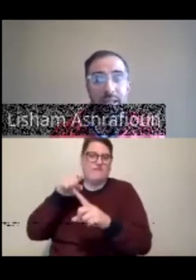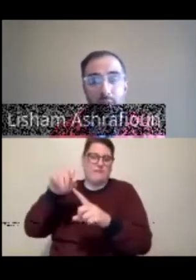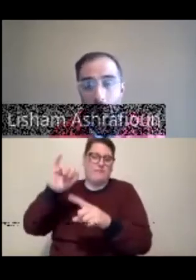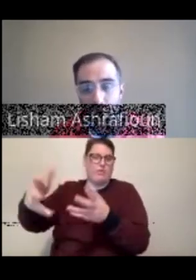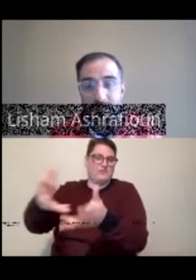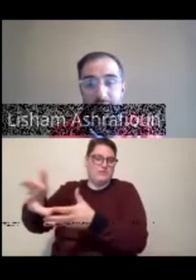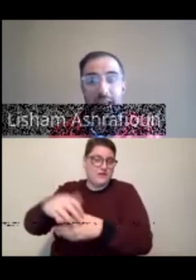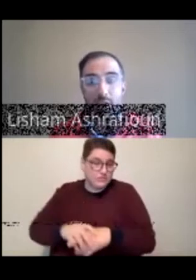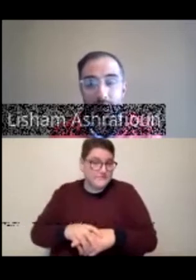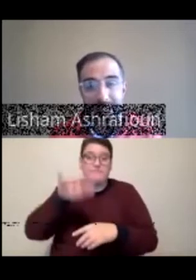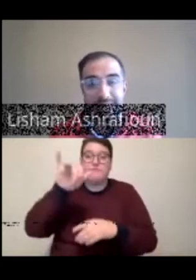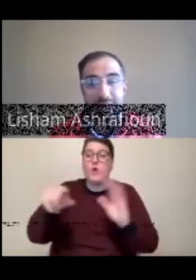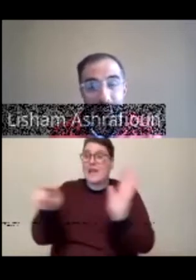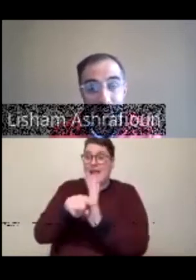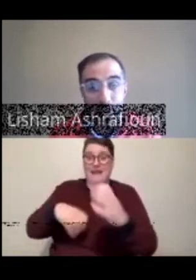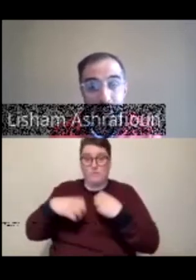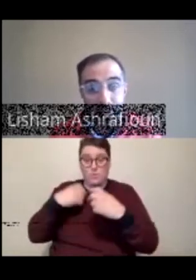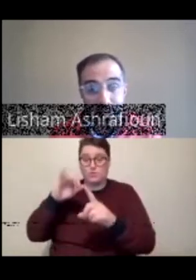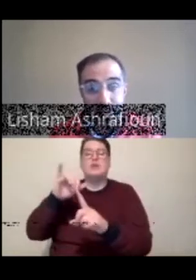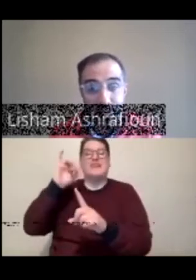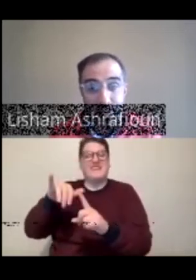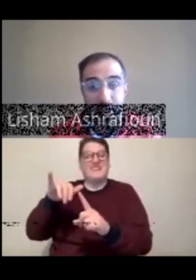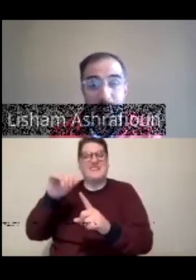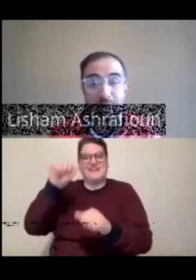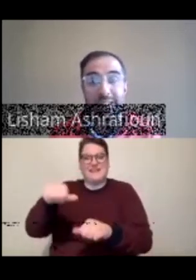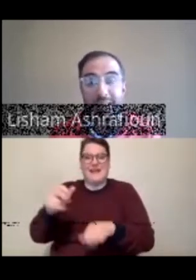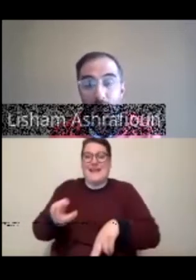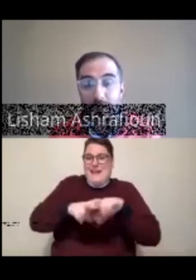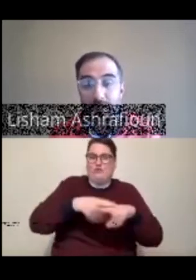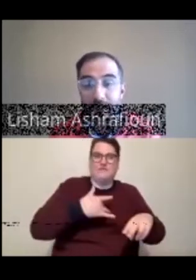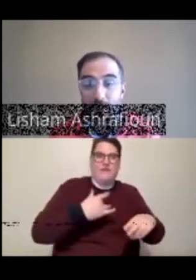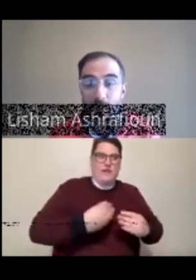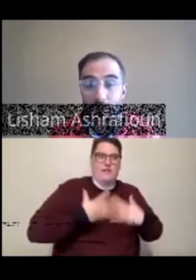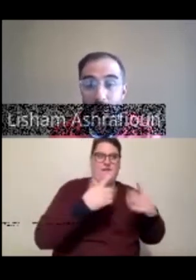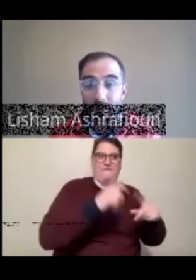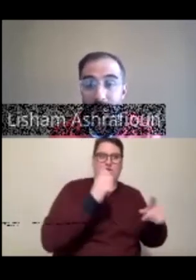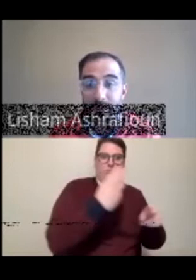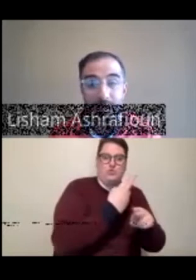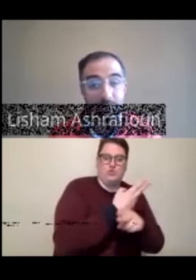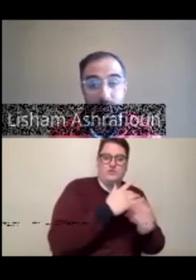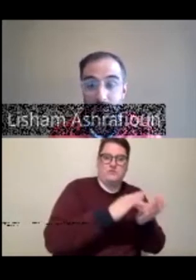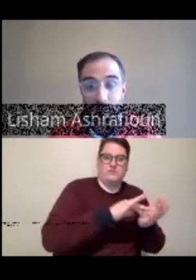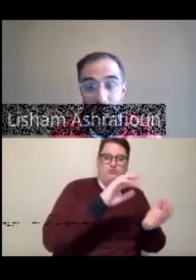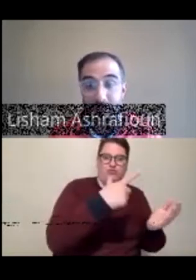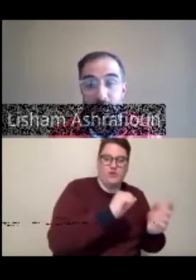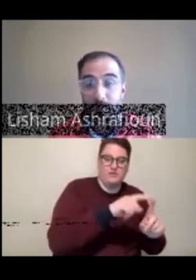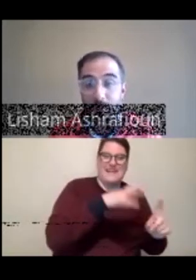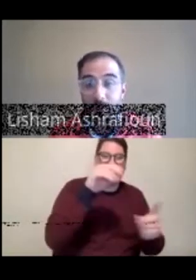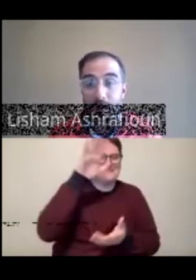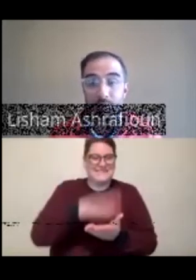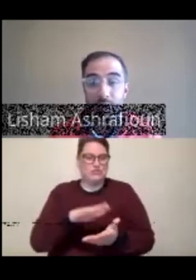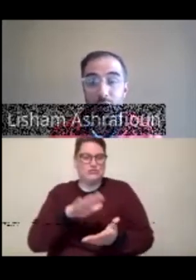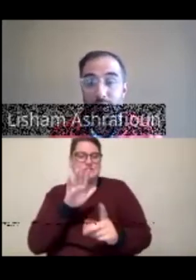These negative emotions can increase the incentive value of substances and decrease the value of other activities like, engaging